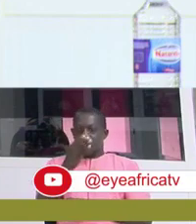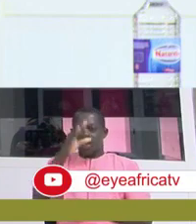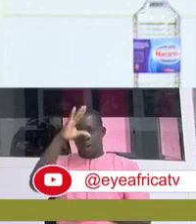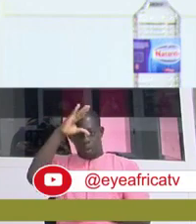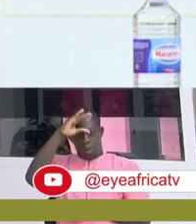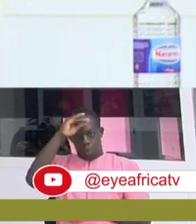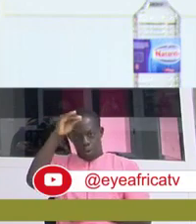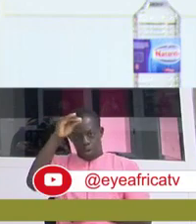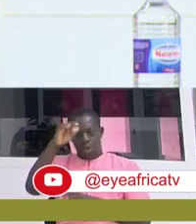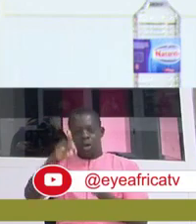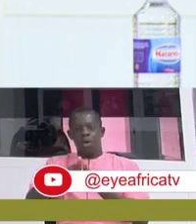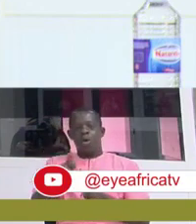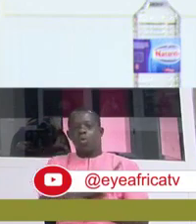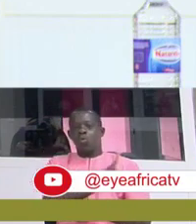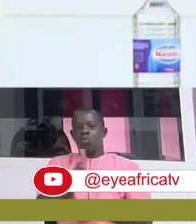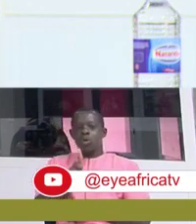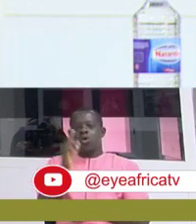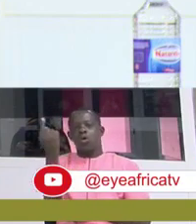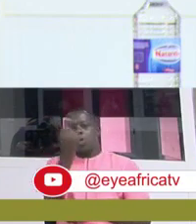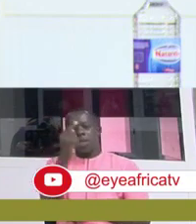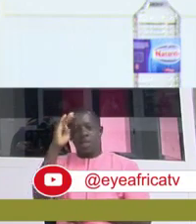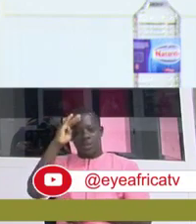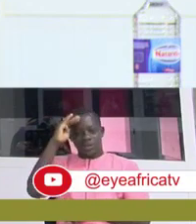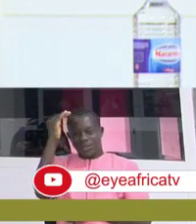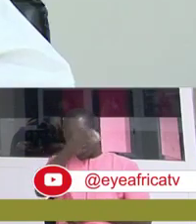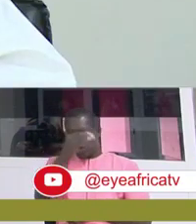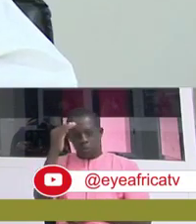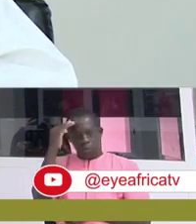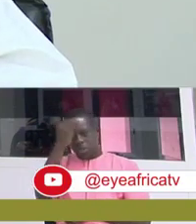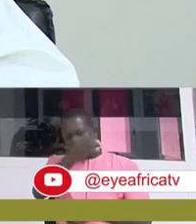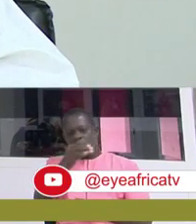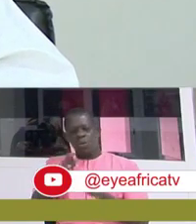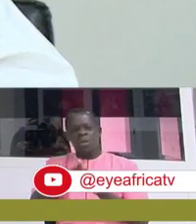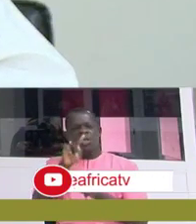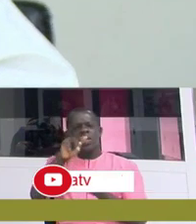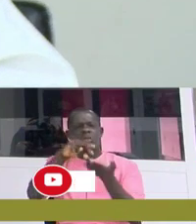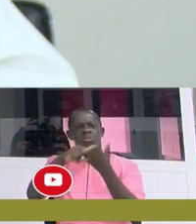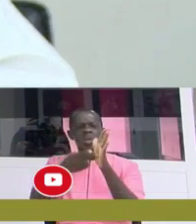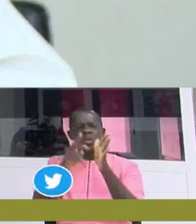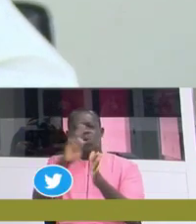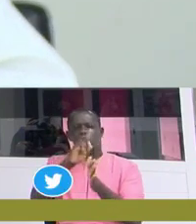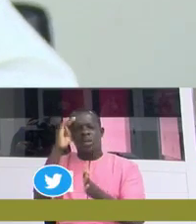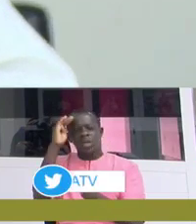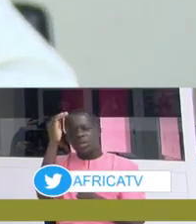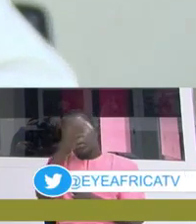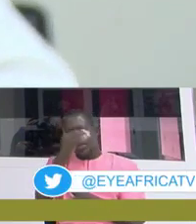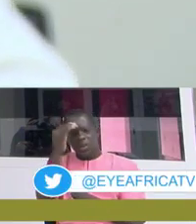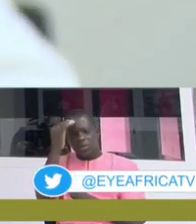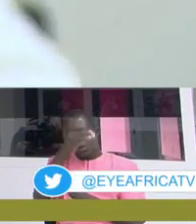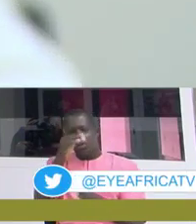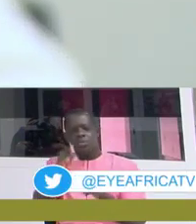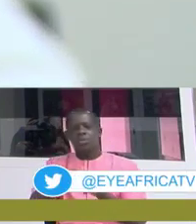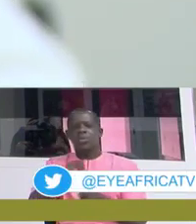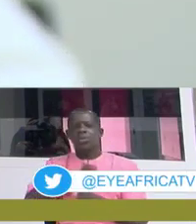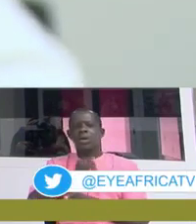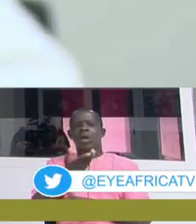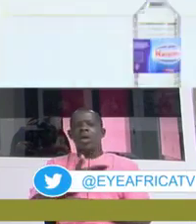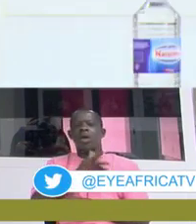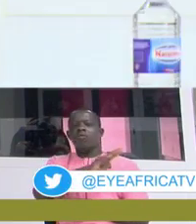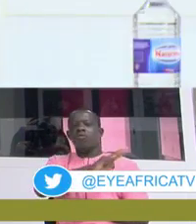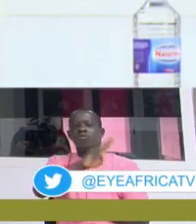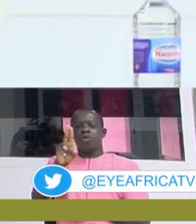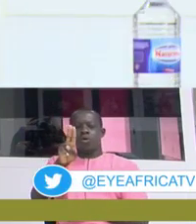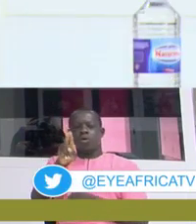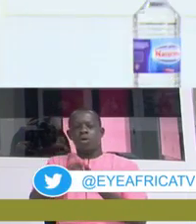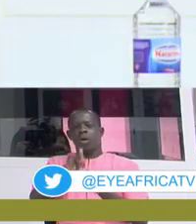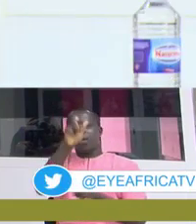untule mu thank you, lady. Well, we are thank you, thank you. Ko thank you, thank you, womunati. I said, what is thank you, thank you? Konyon tolemang posoto. He said, we have